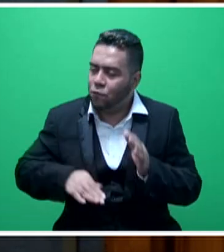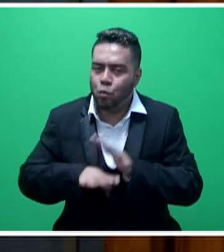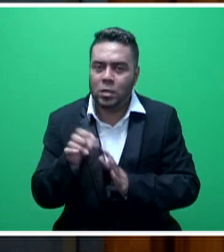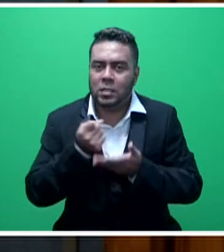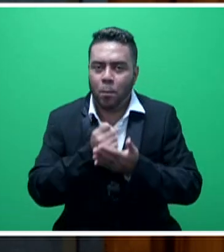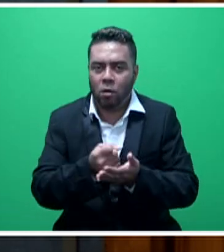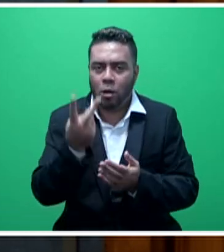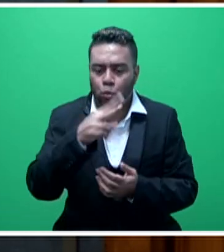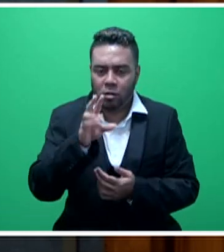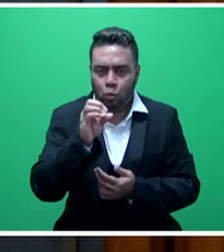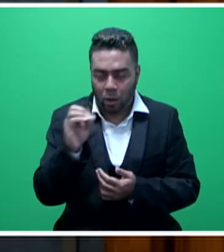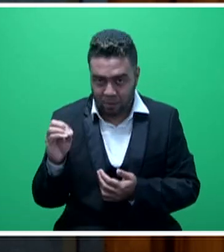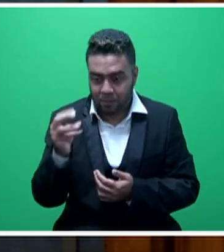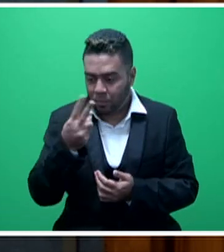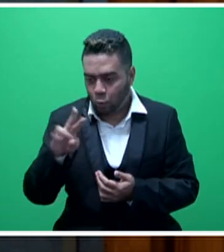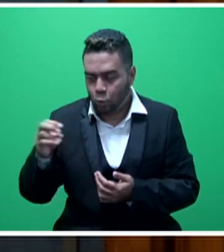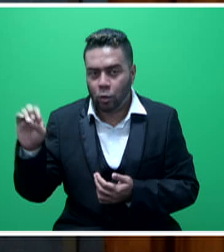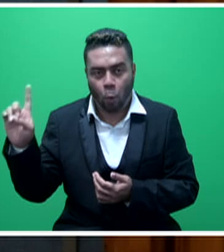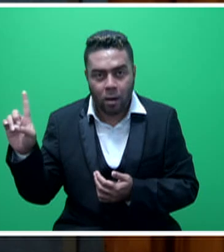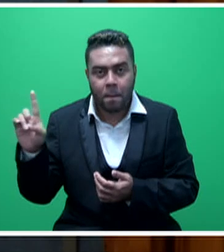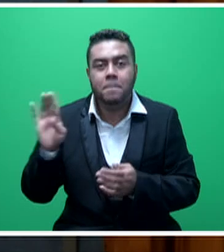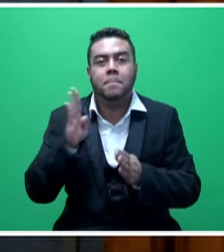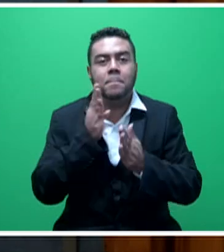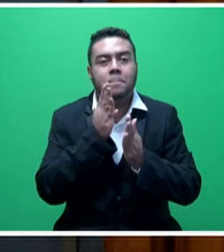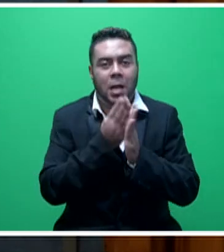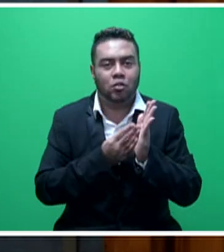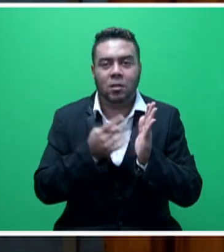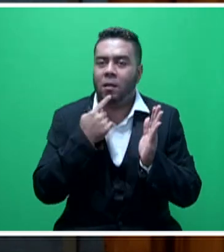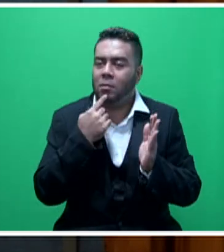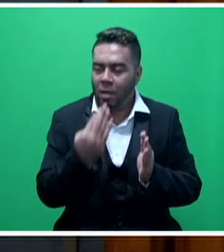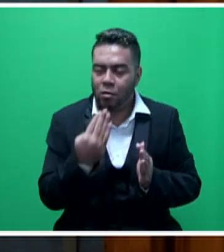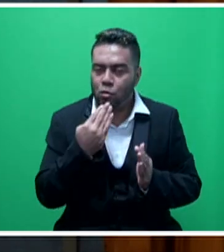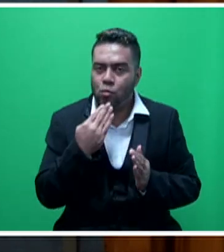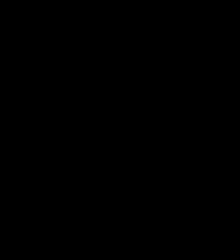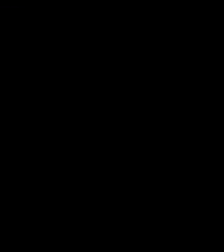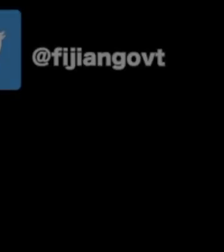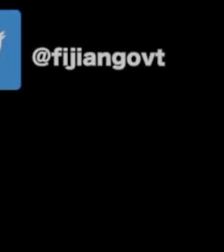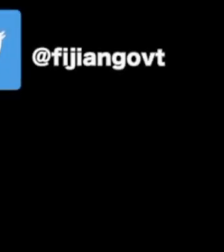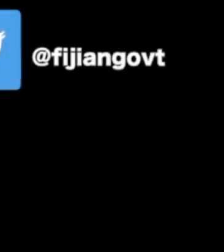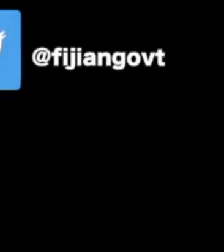2020-2021 budget, and I thank you most sincerely, sir.